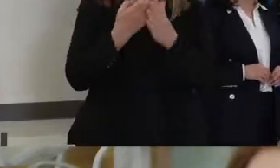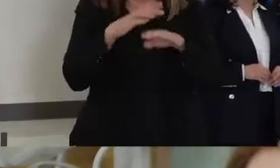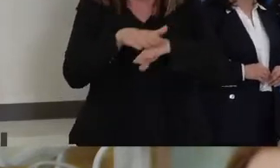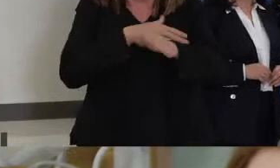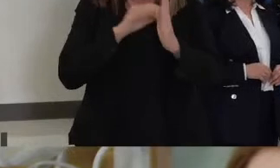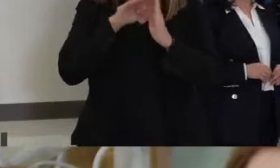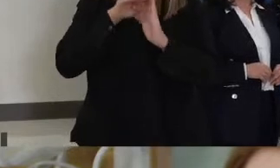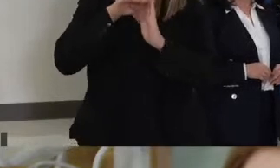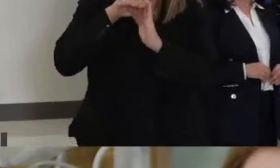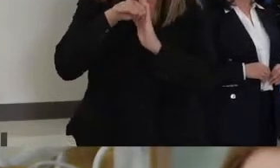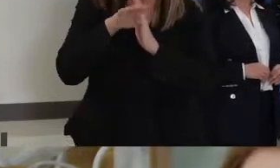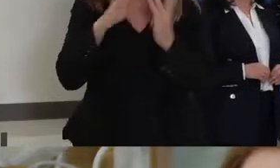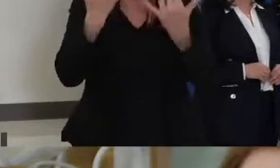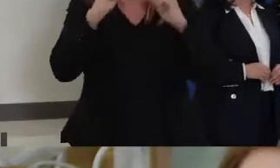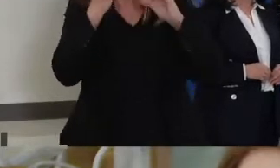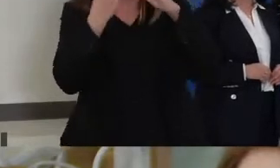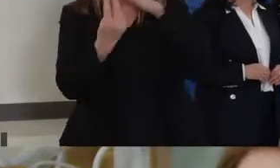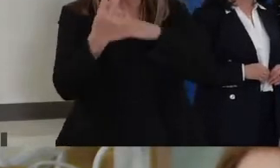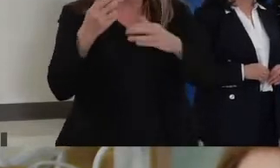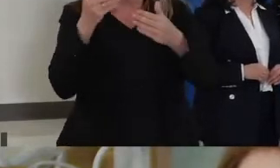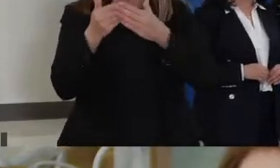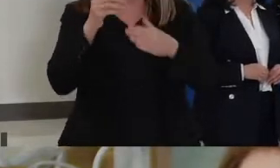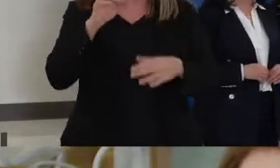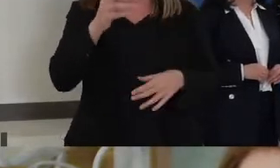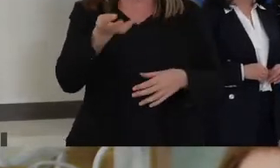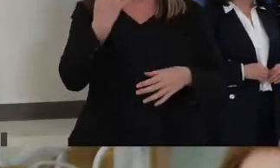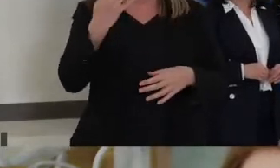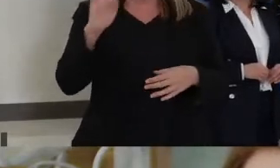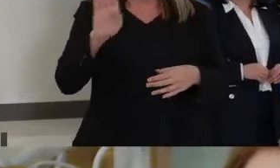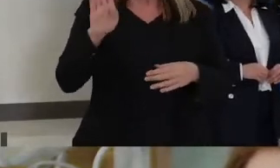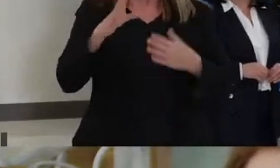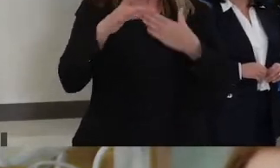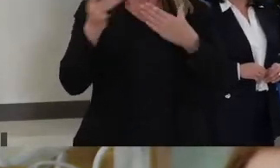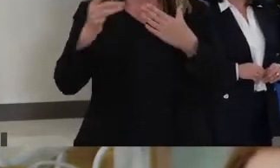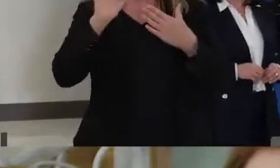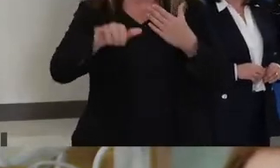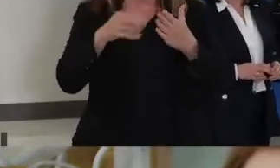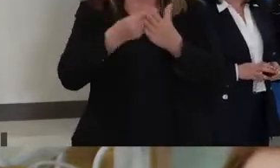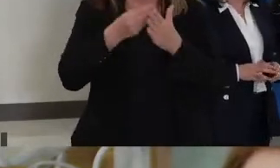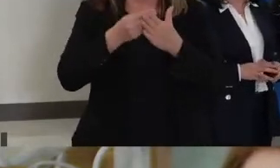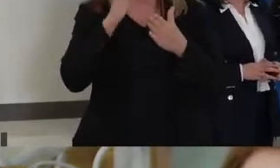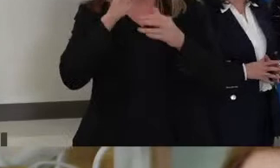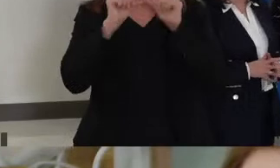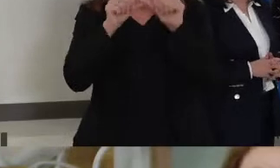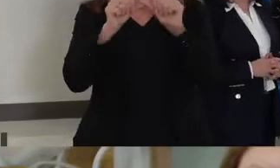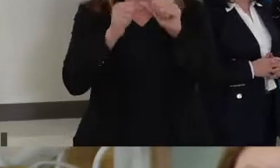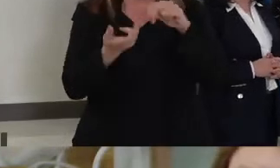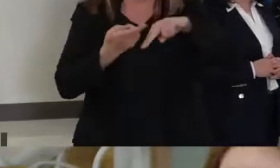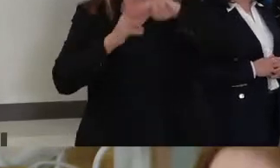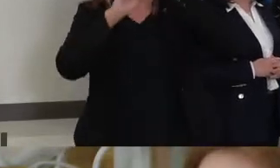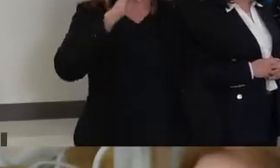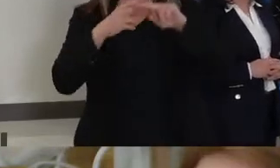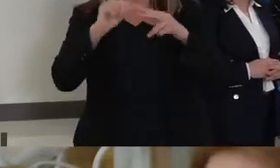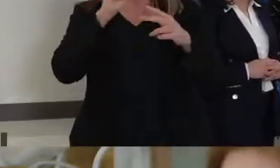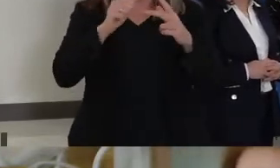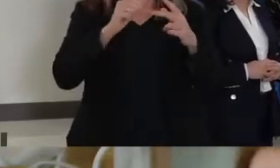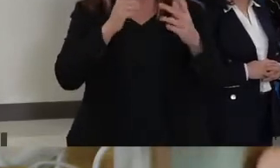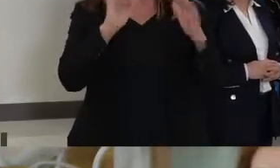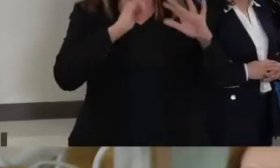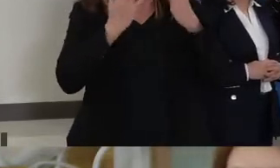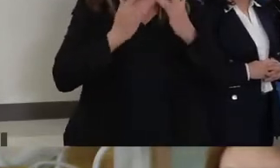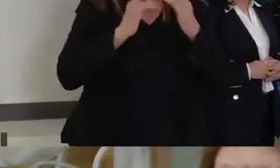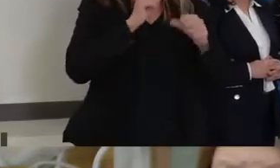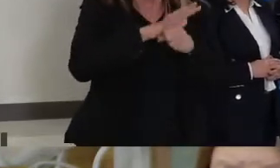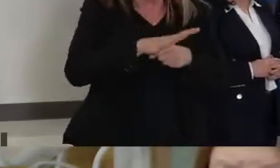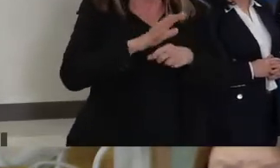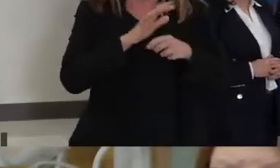still projecting close to $4 billion. That pot continues to grow, so it's not a scarcity mindset. It's more of an abundance